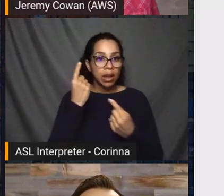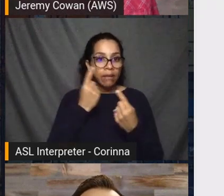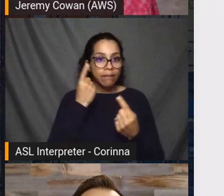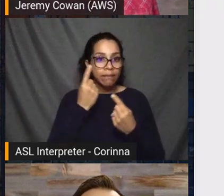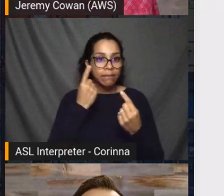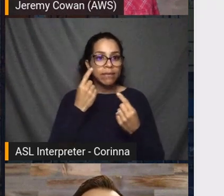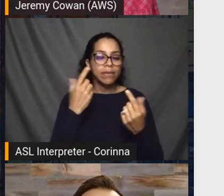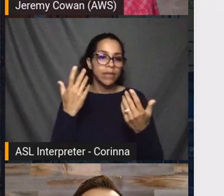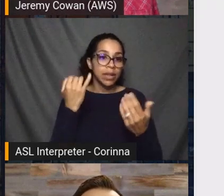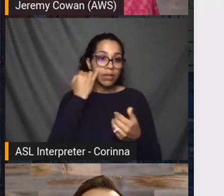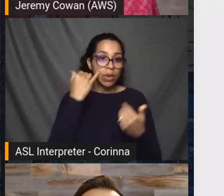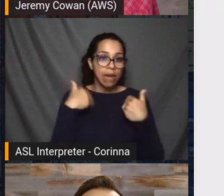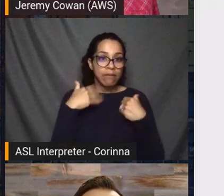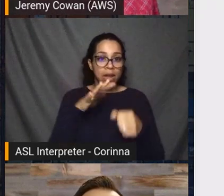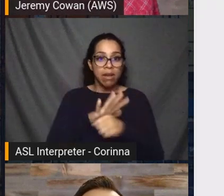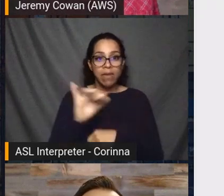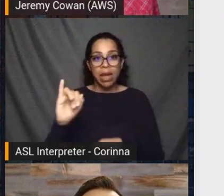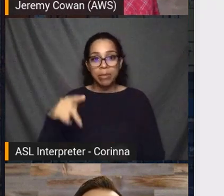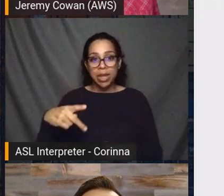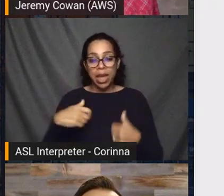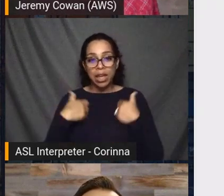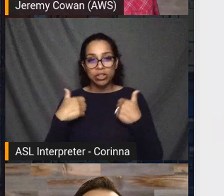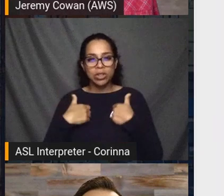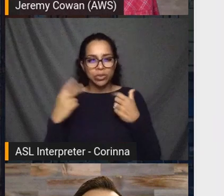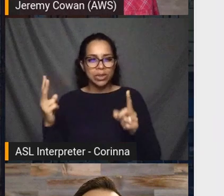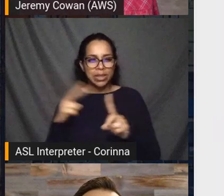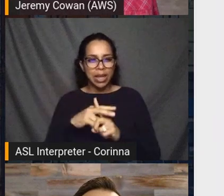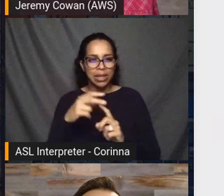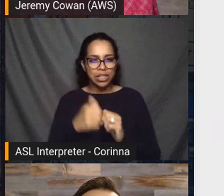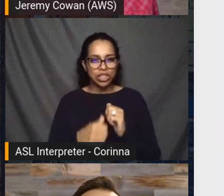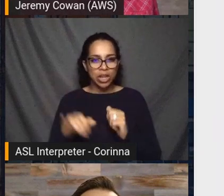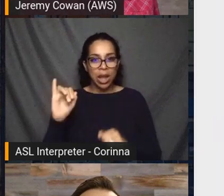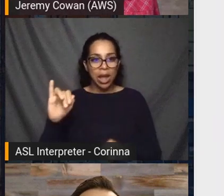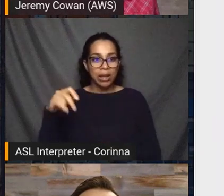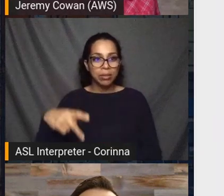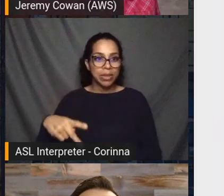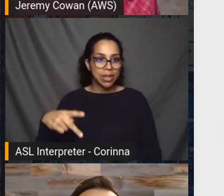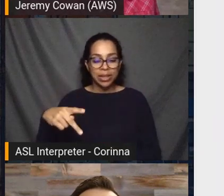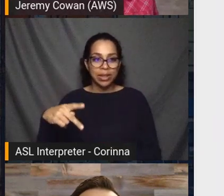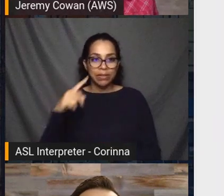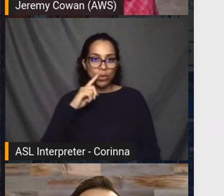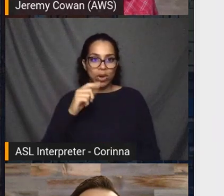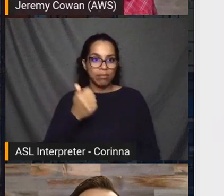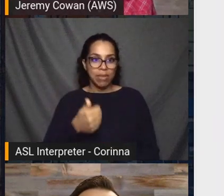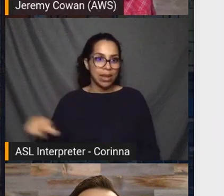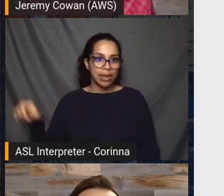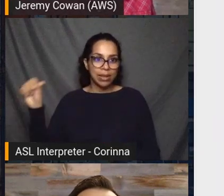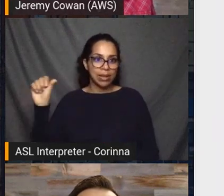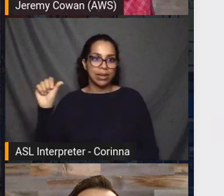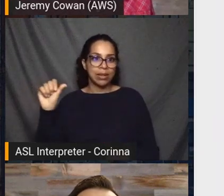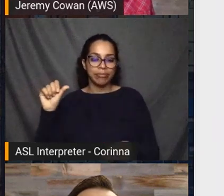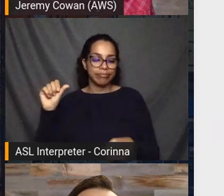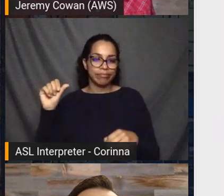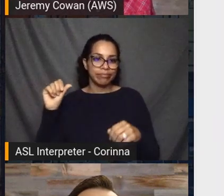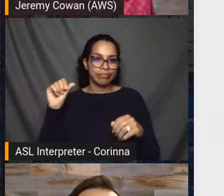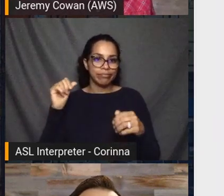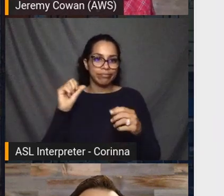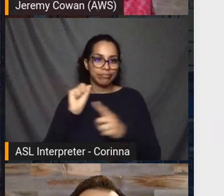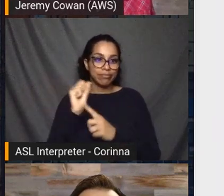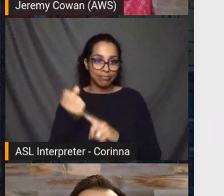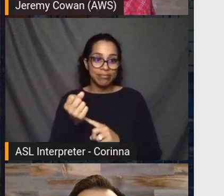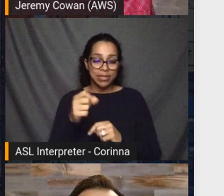IPv6 address to assign each IP to like every grain of sand on the earth, right? So that's how large it is.